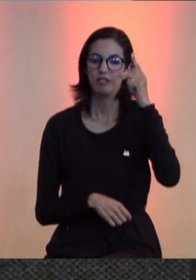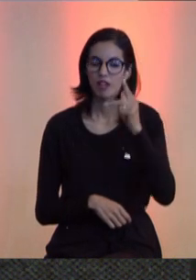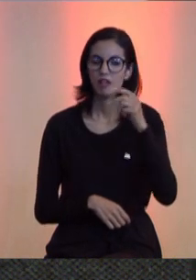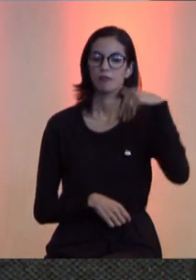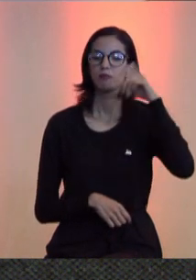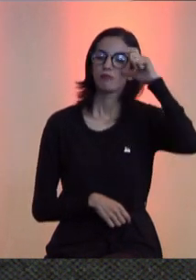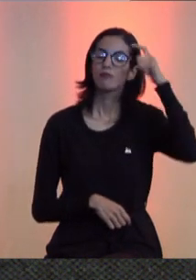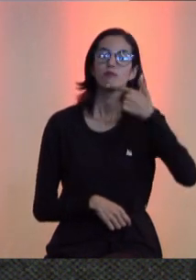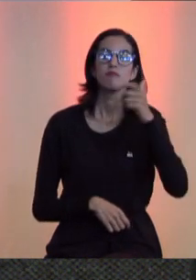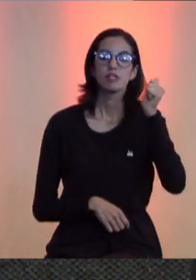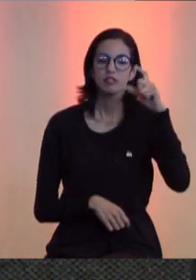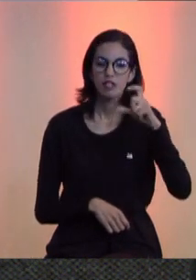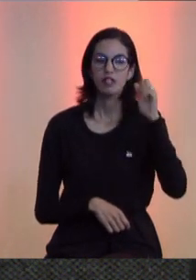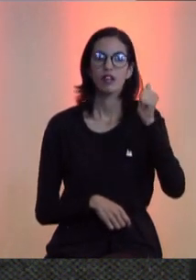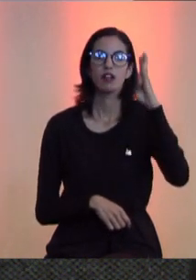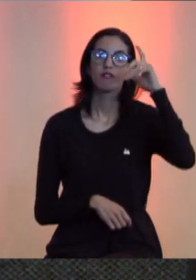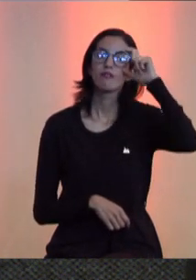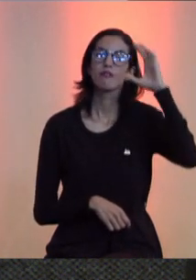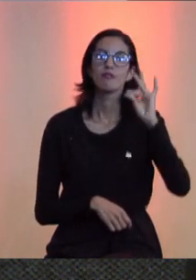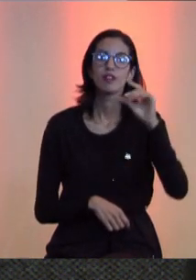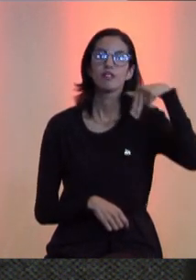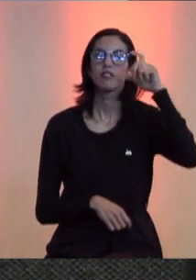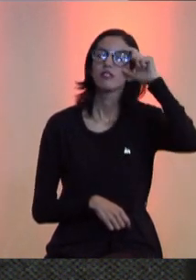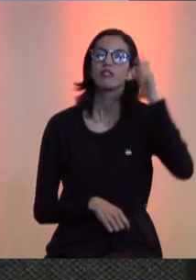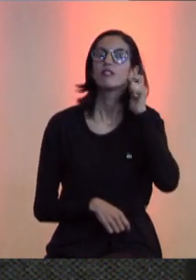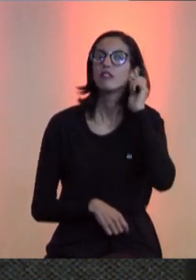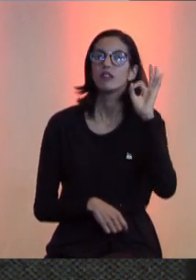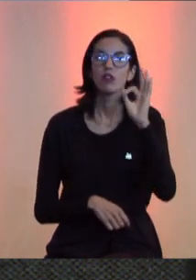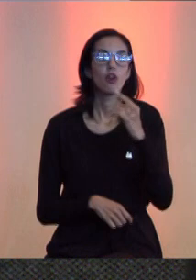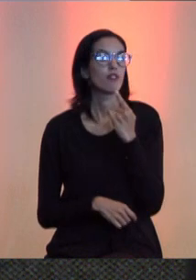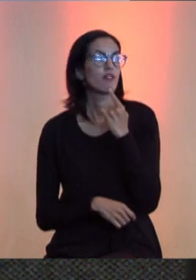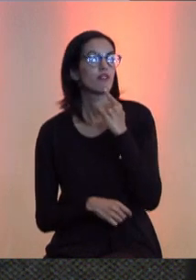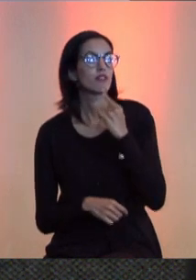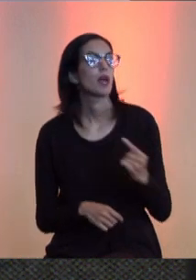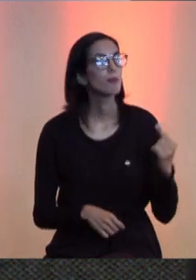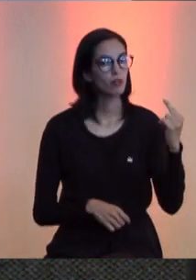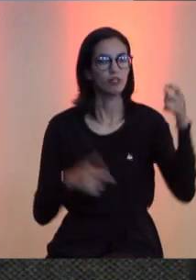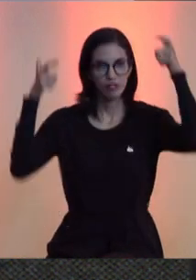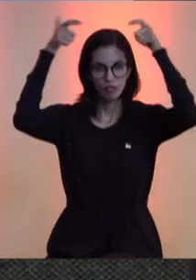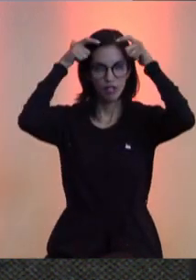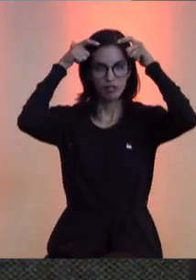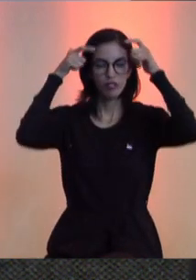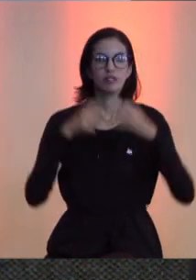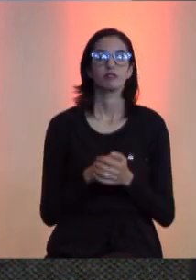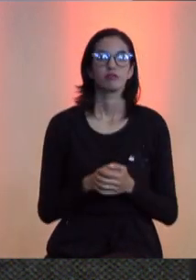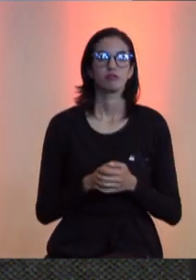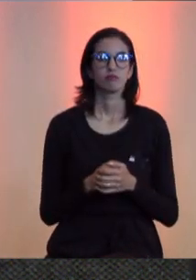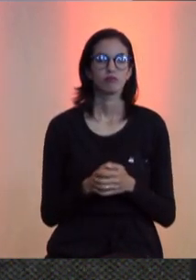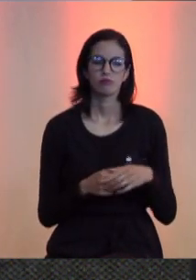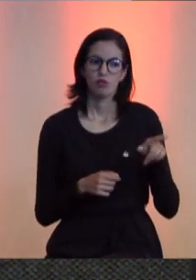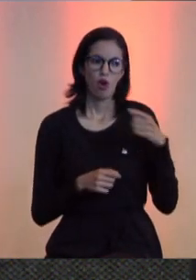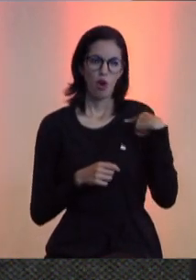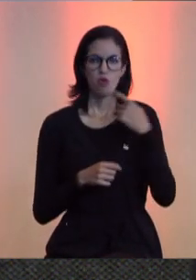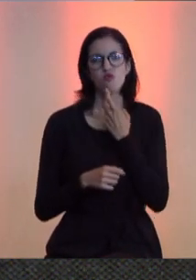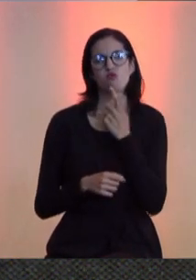answer thee in this matter. No cuidamos de responderte sobre este negocio. Verse 17, if it be